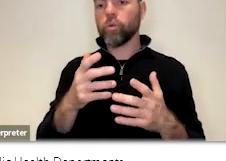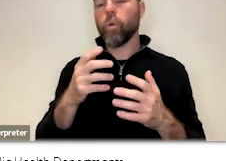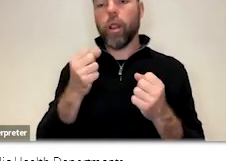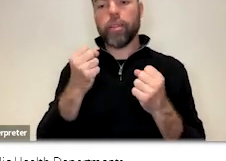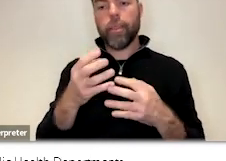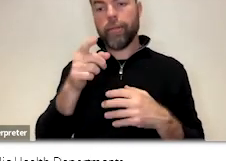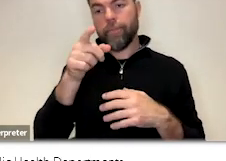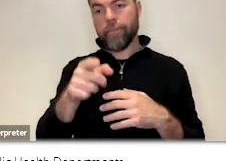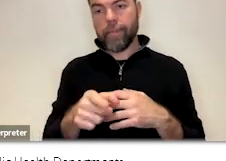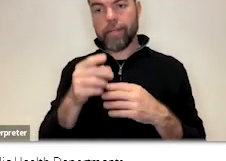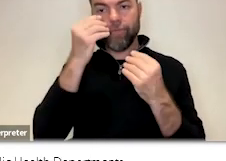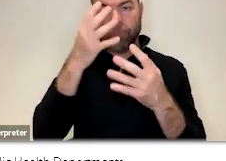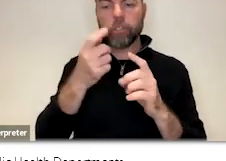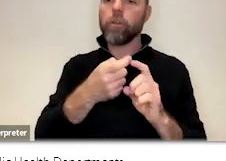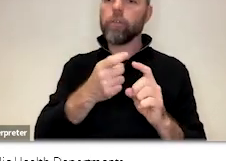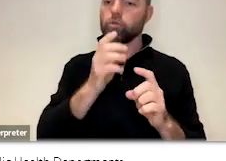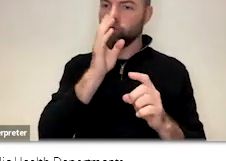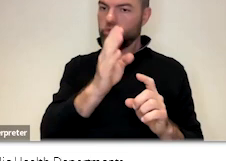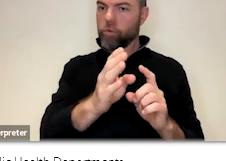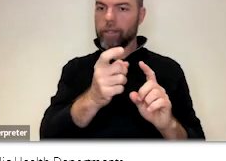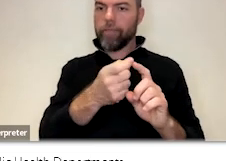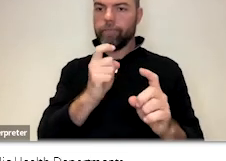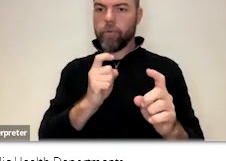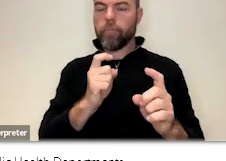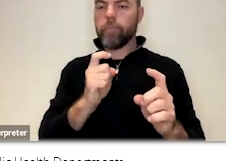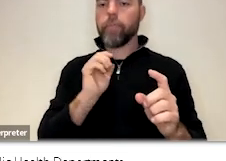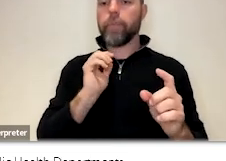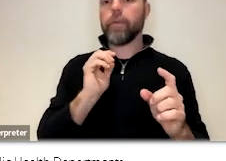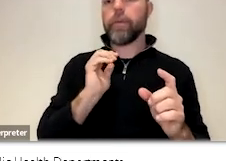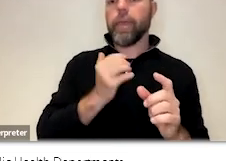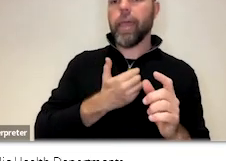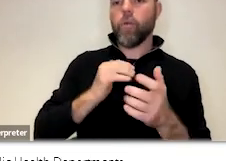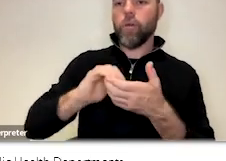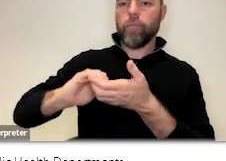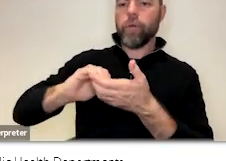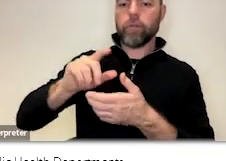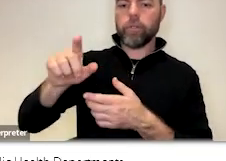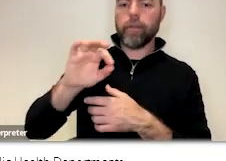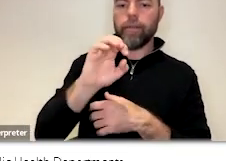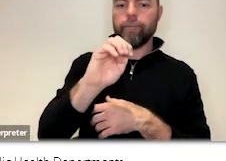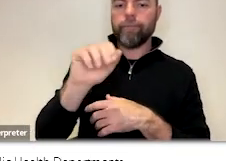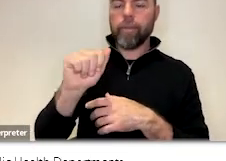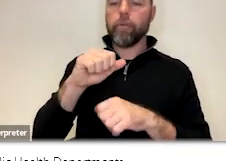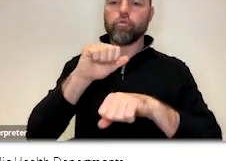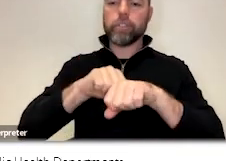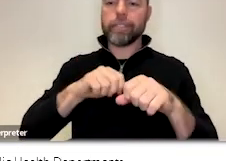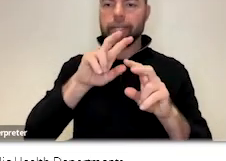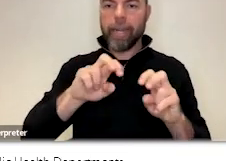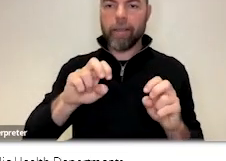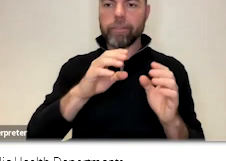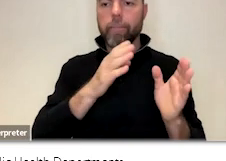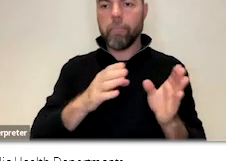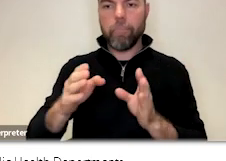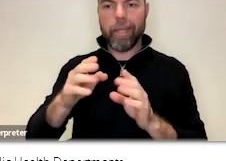of this information is coming directly from our friends at FEMA and the Resilience Analysis and Planning tool.